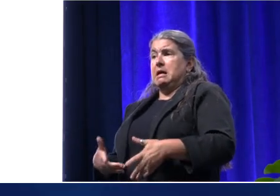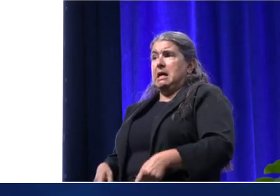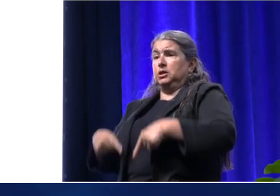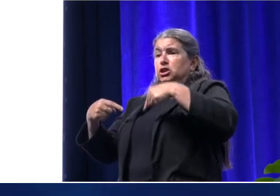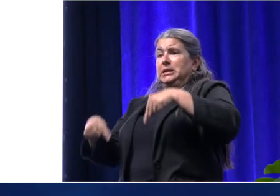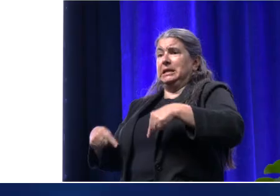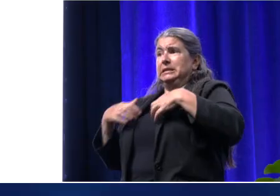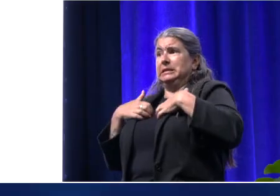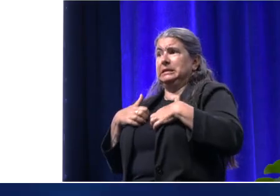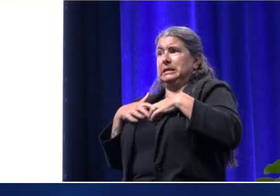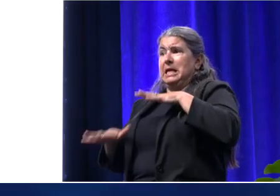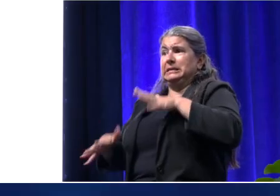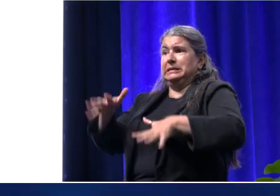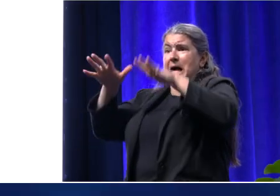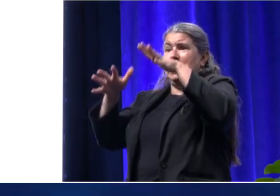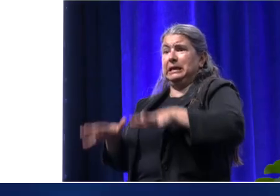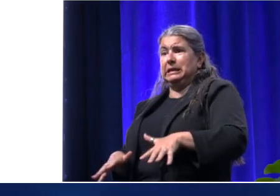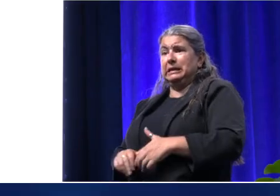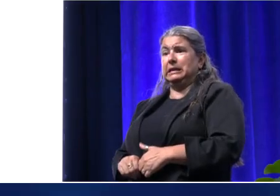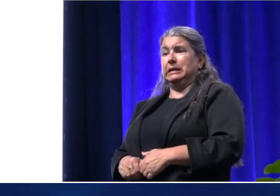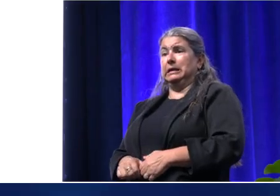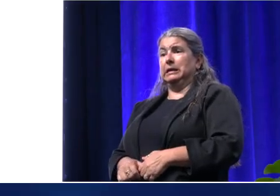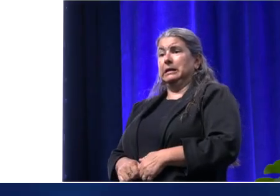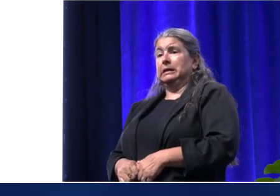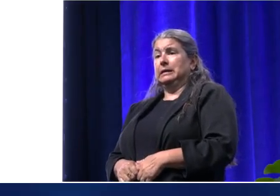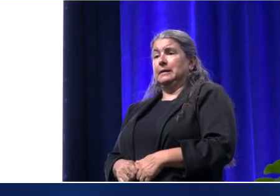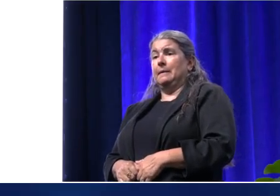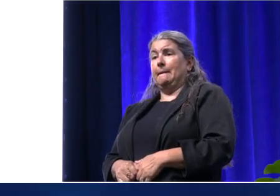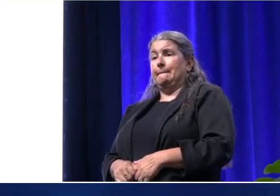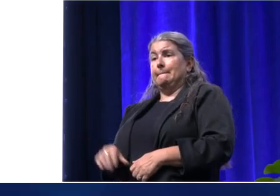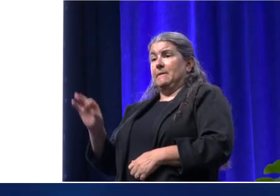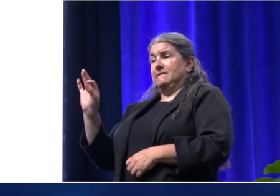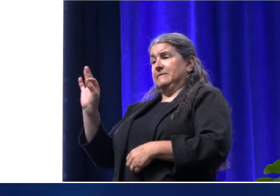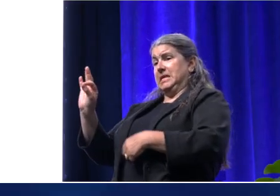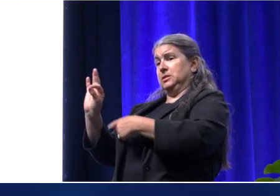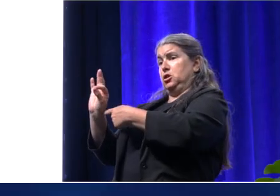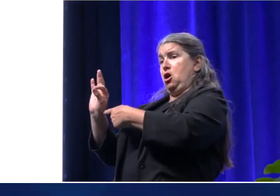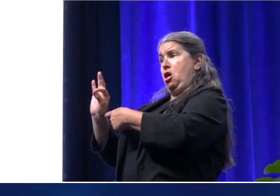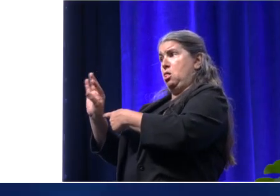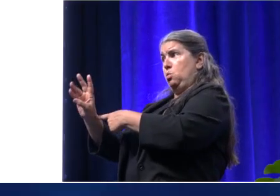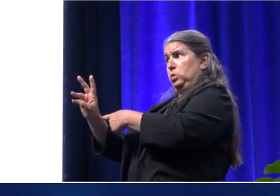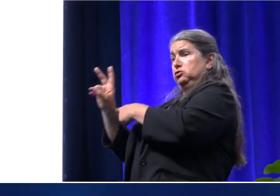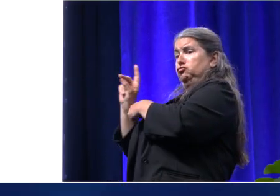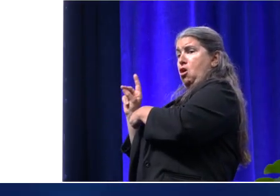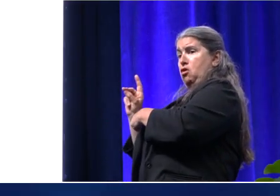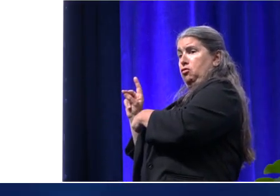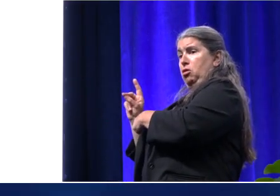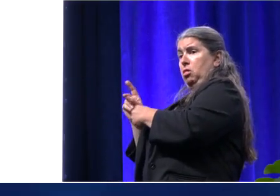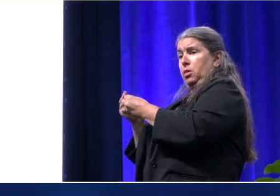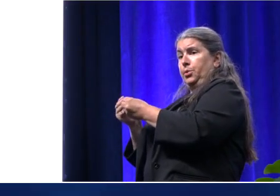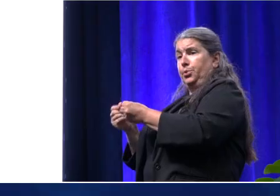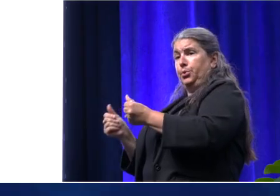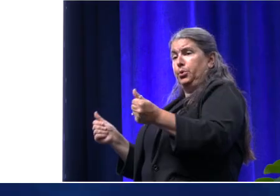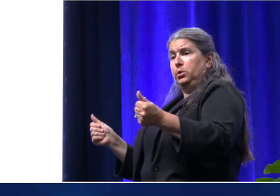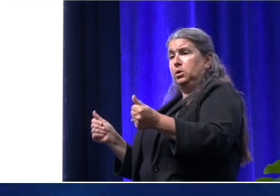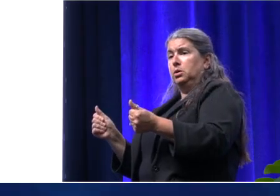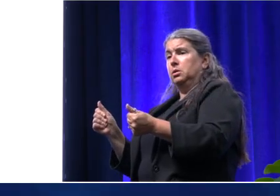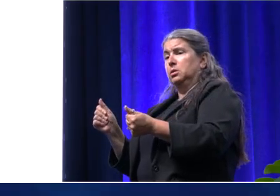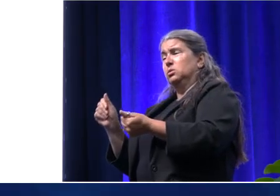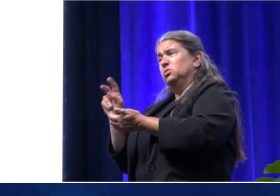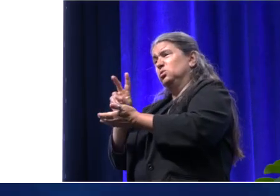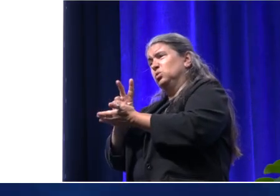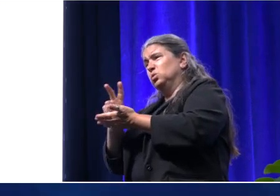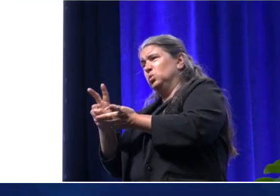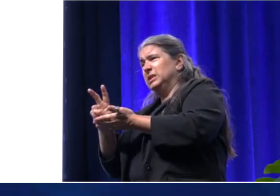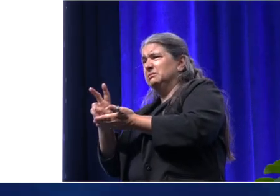that it has an onset after the fentanyl withdrawal has passed, about 2 weeks late, 10 days to 2 weeks later. There's